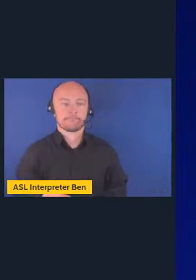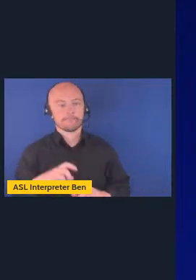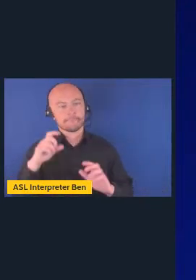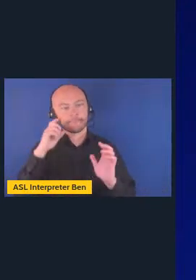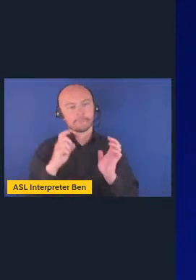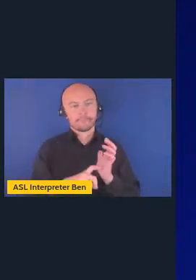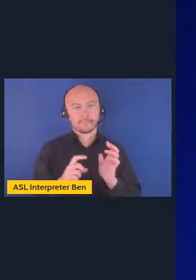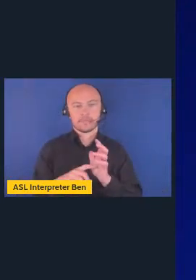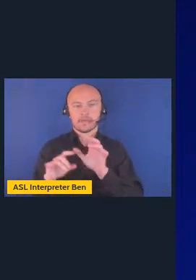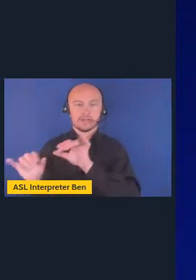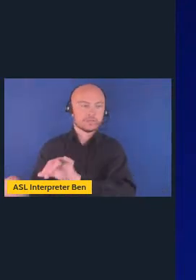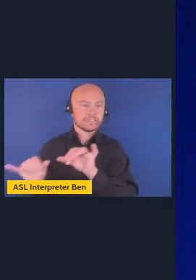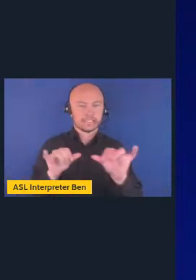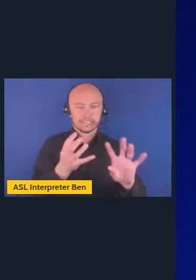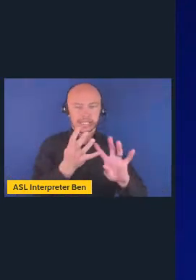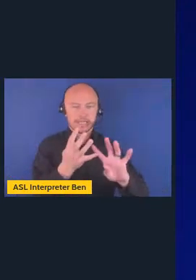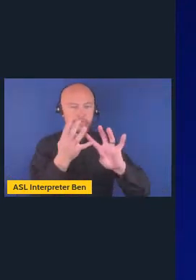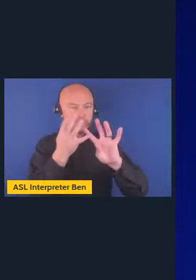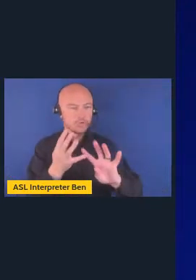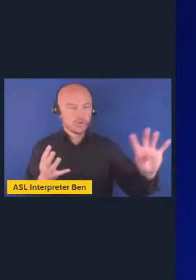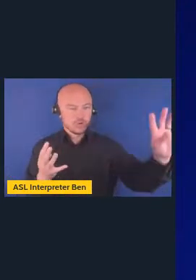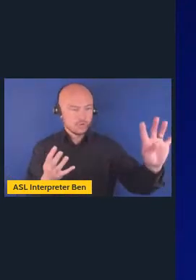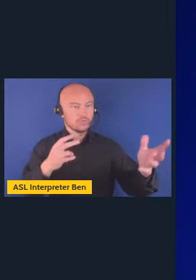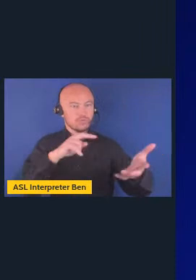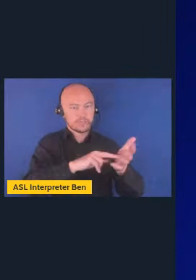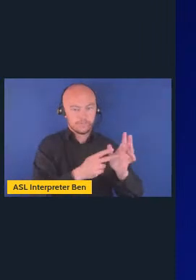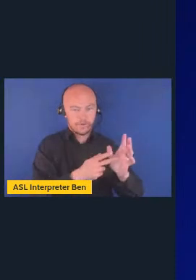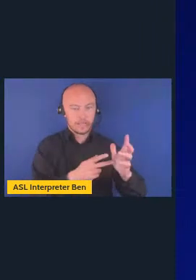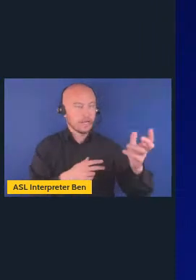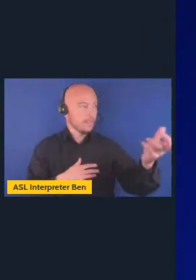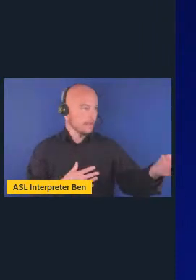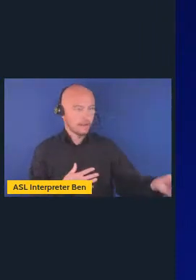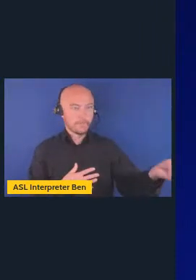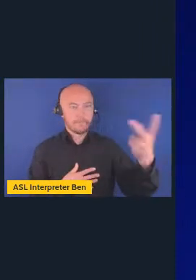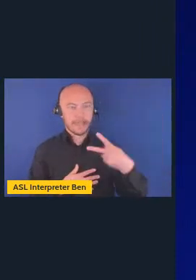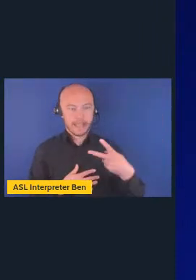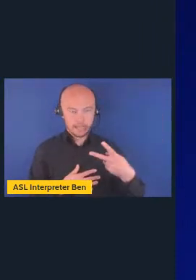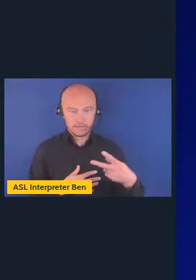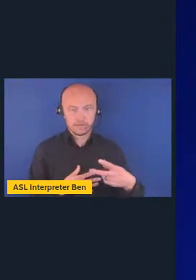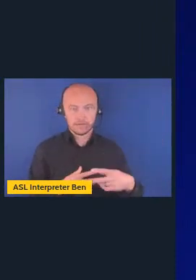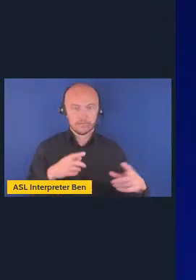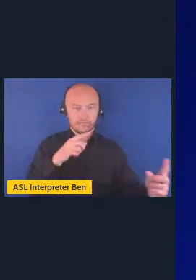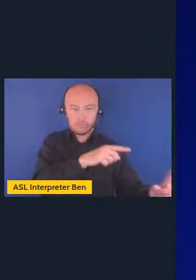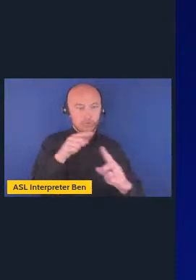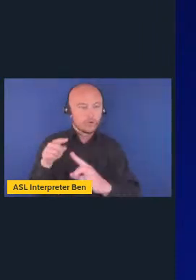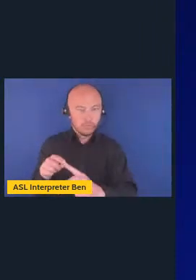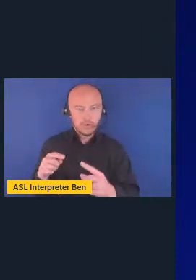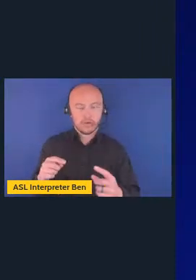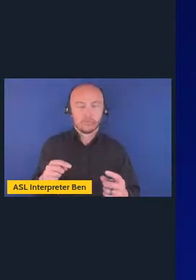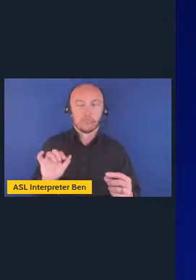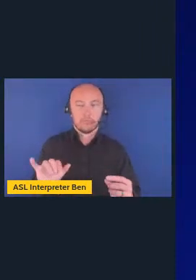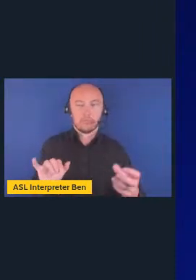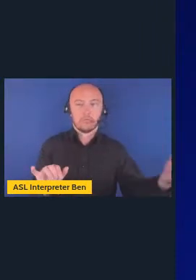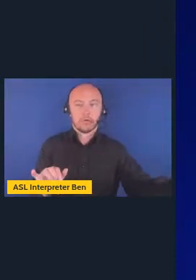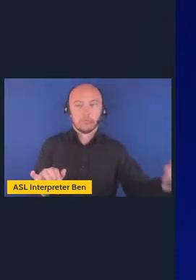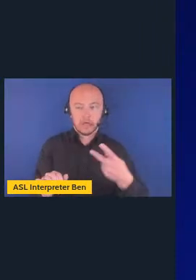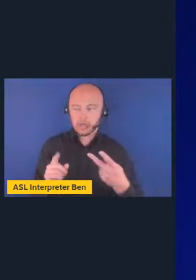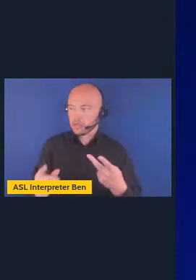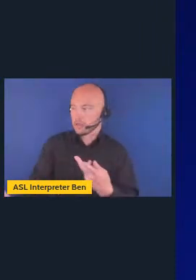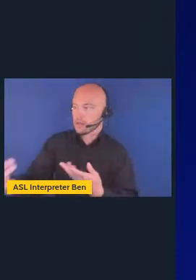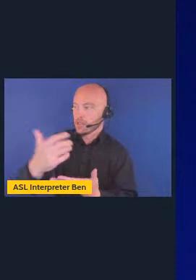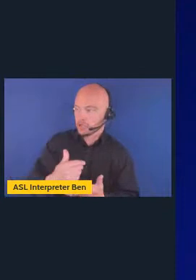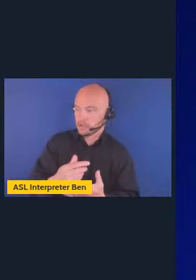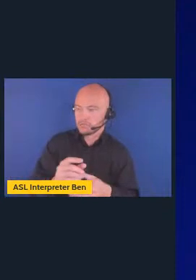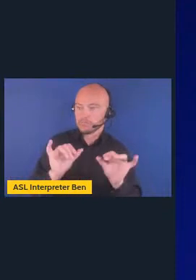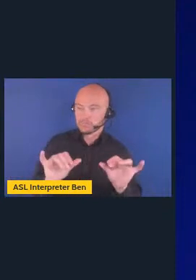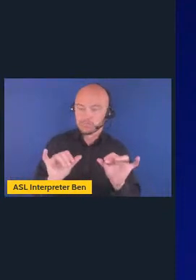the same queue that was earlier defined as the return address in the point-to-point message translation. During